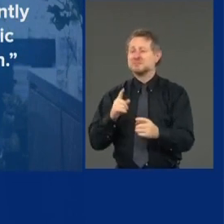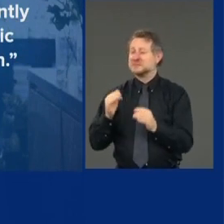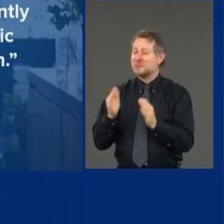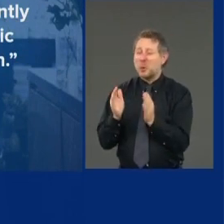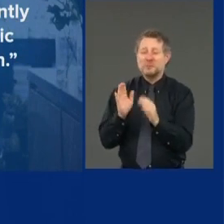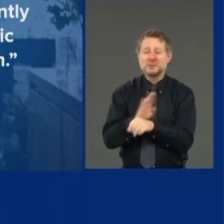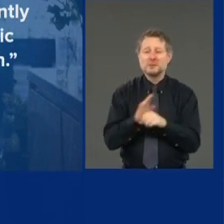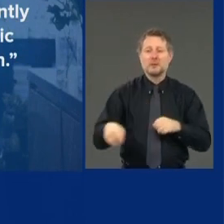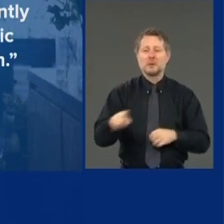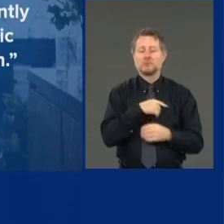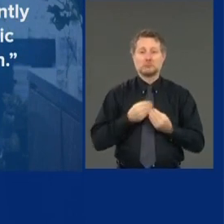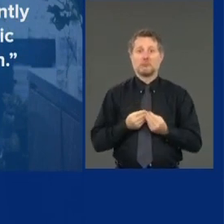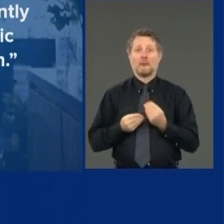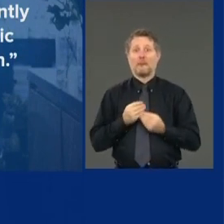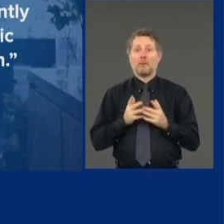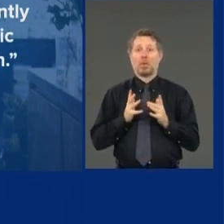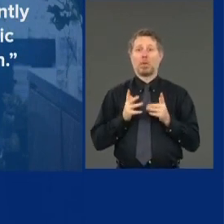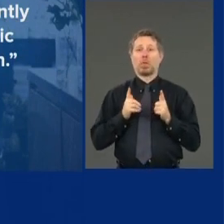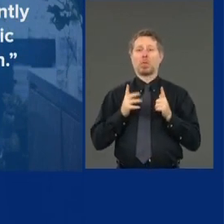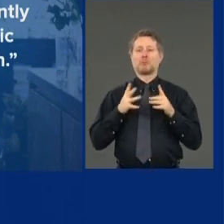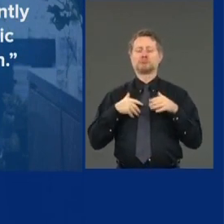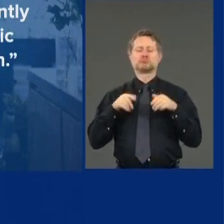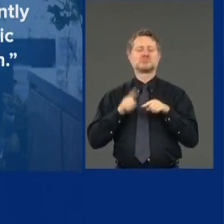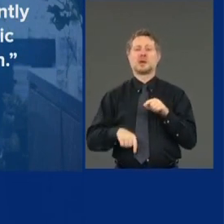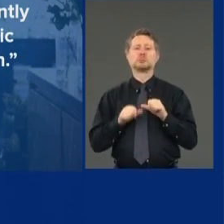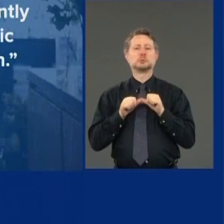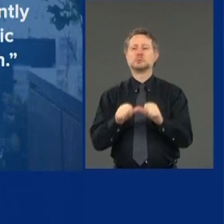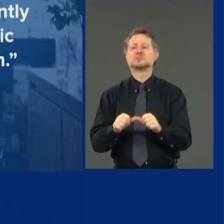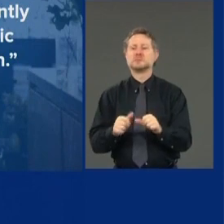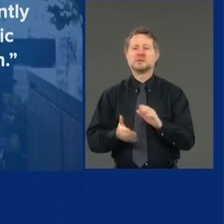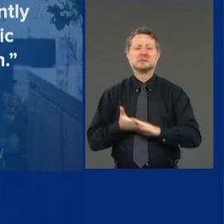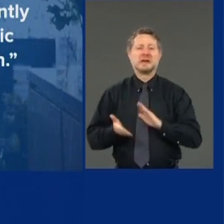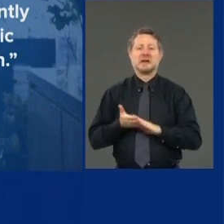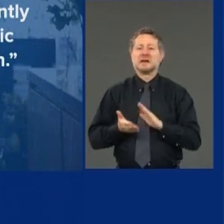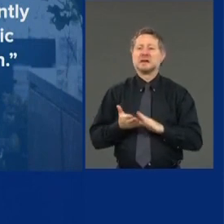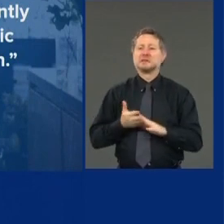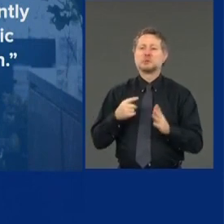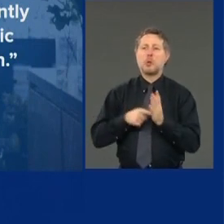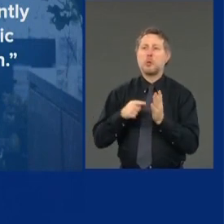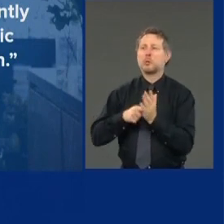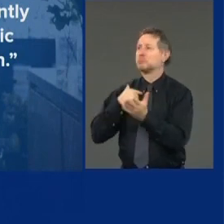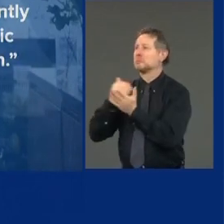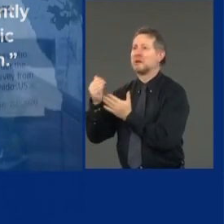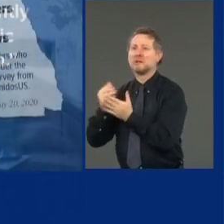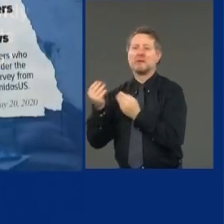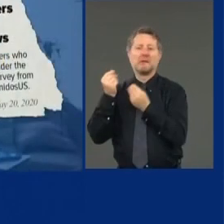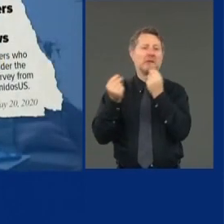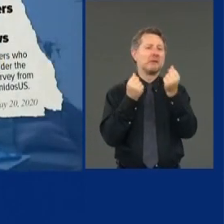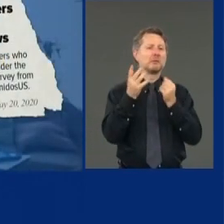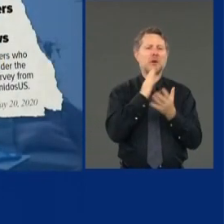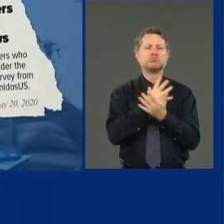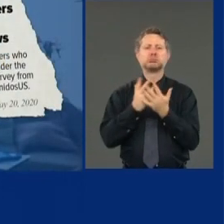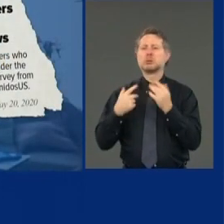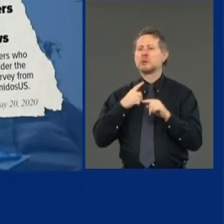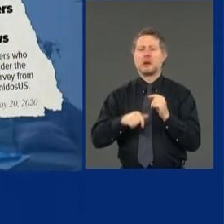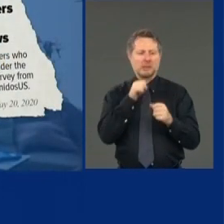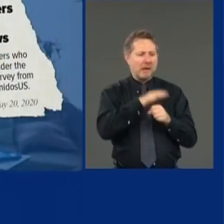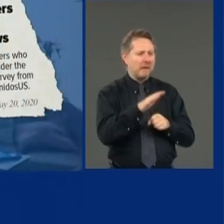the staying power to continue to pay all the fixed costs, the lease, et cetera, when they have no income